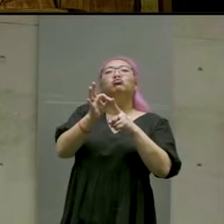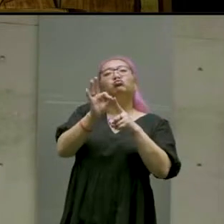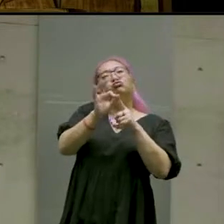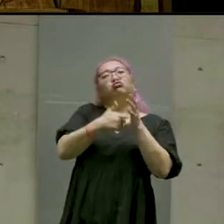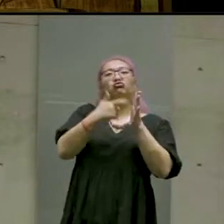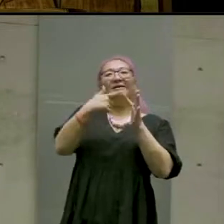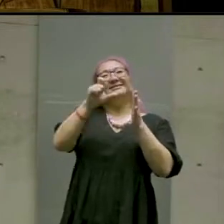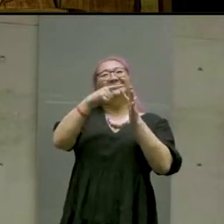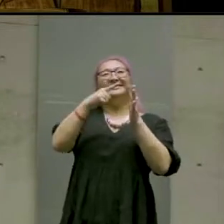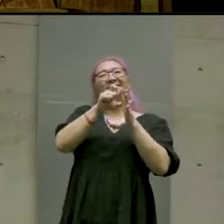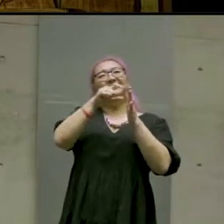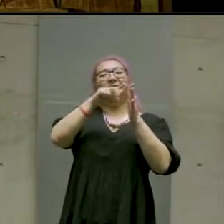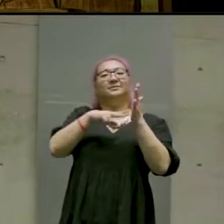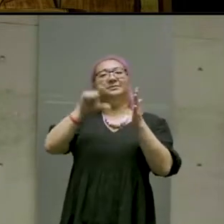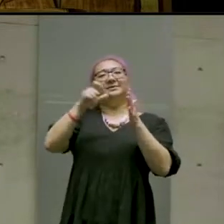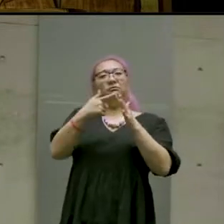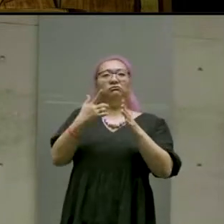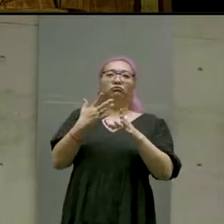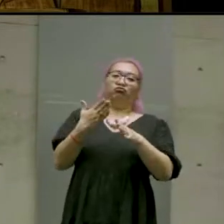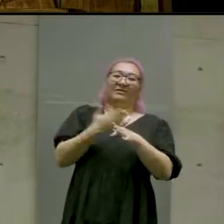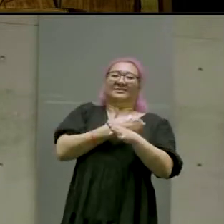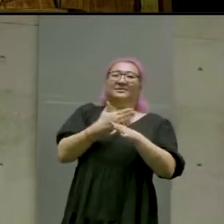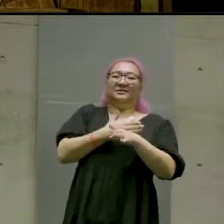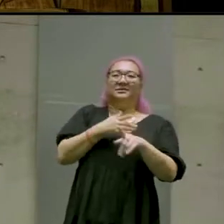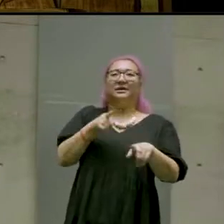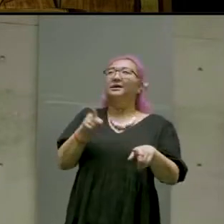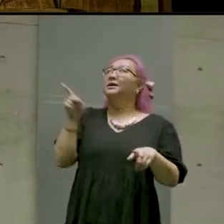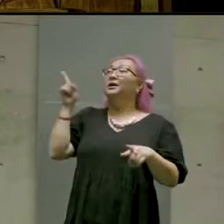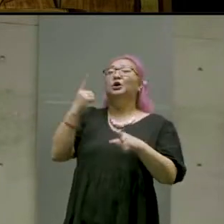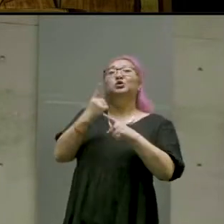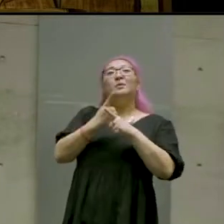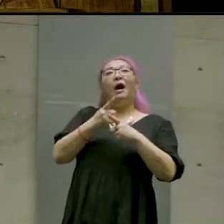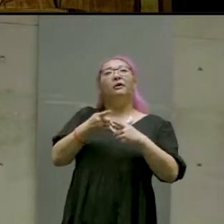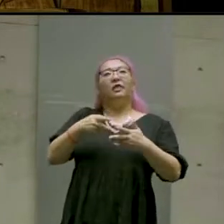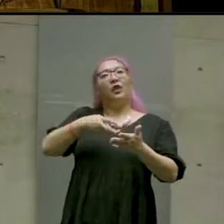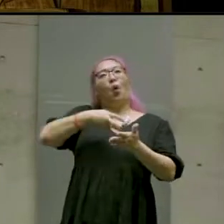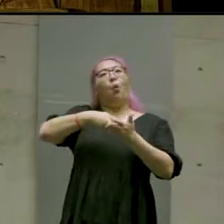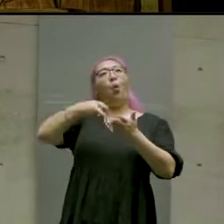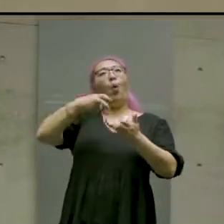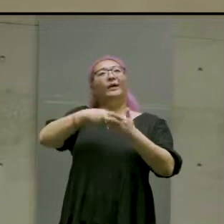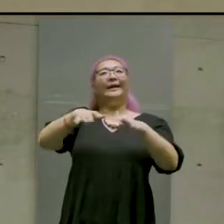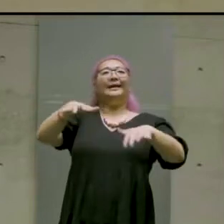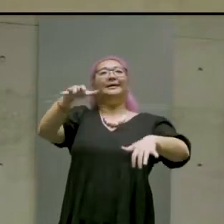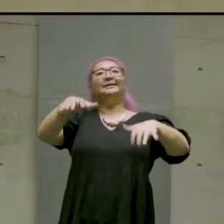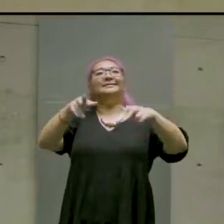The Walking Dead. I'm pretty sure it's not going to be a spoiler to say that some people die in it.